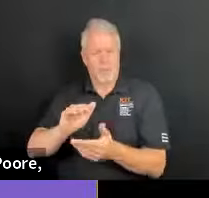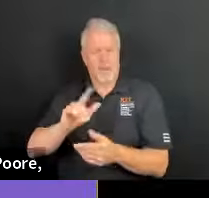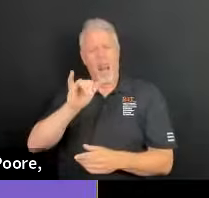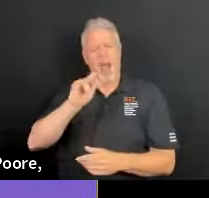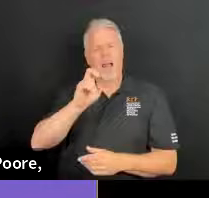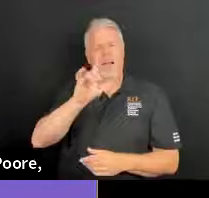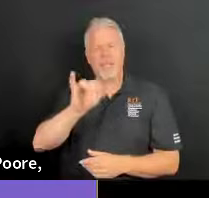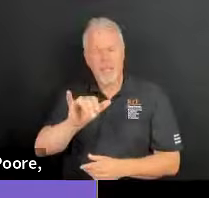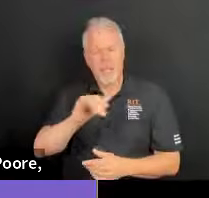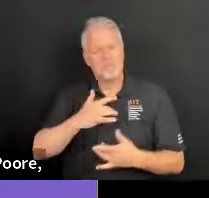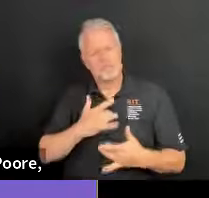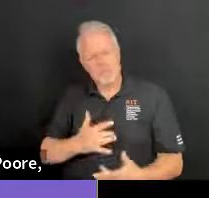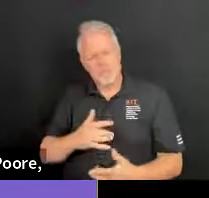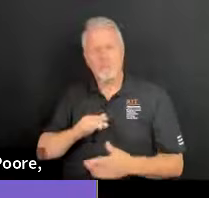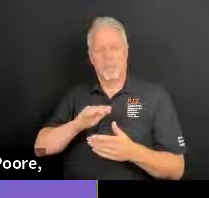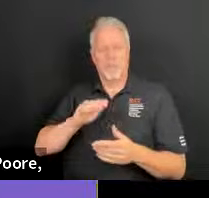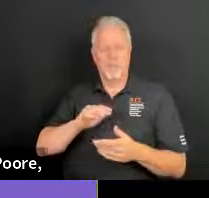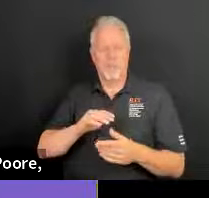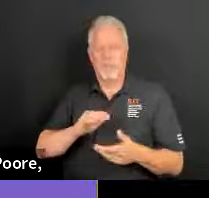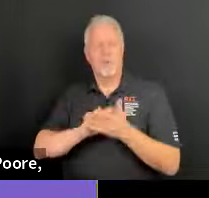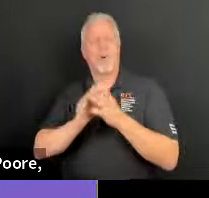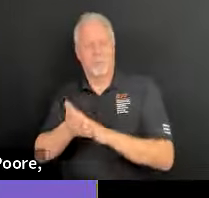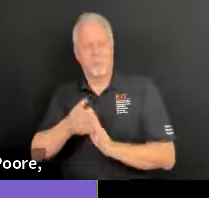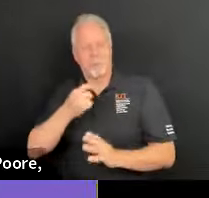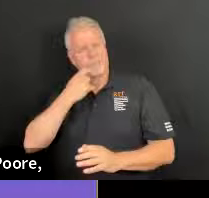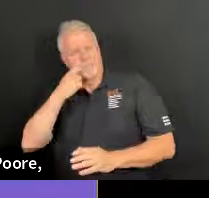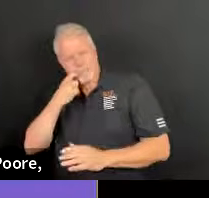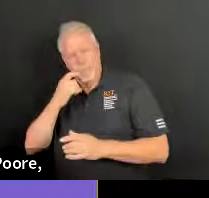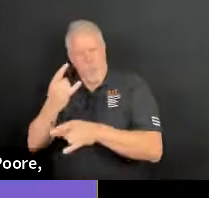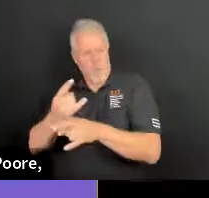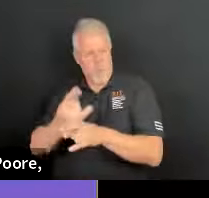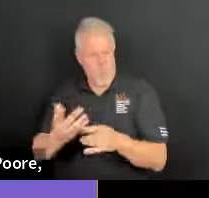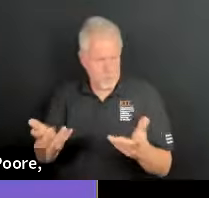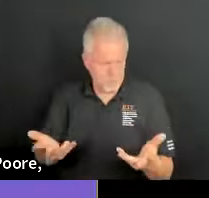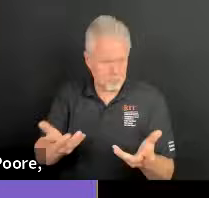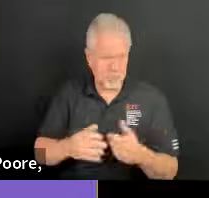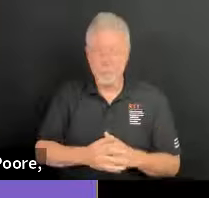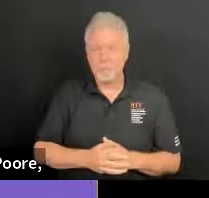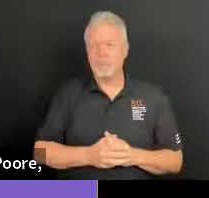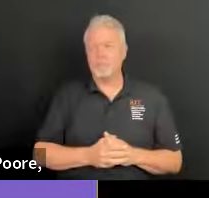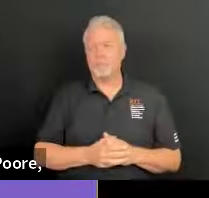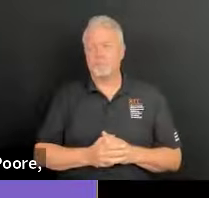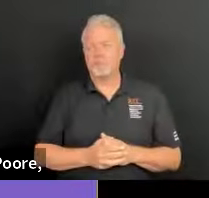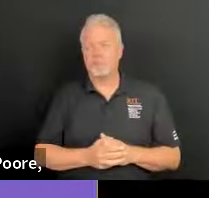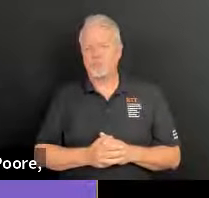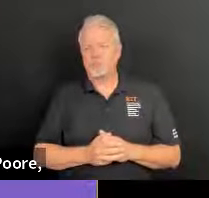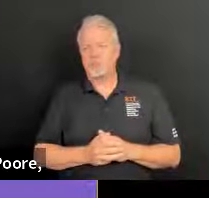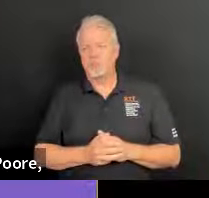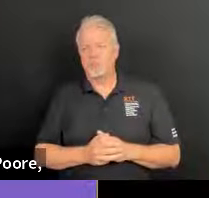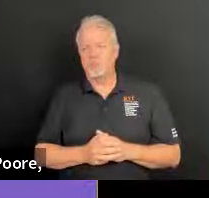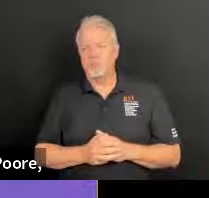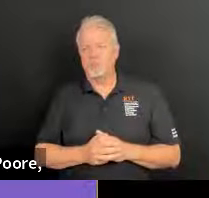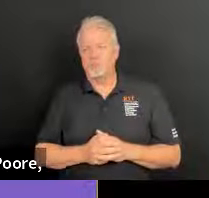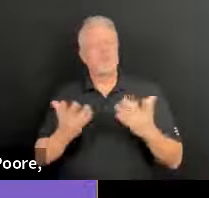first drink, it is less likely that you will become addicted to alcohol.